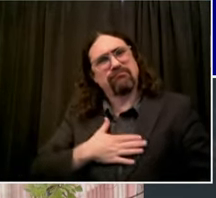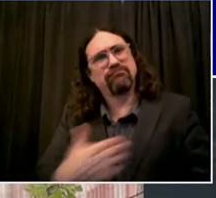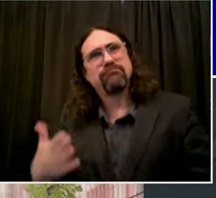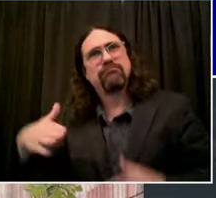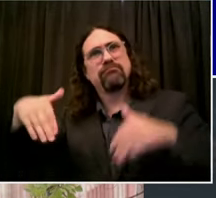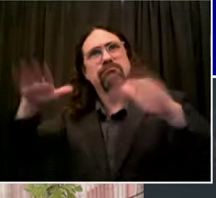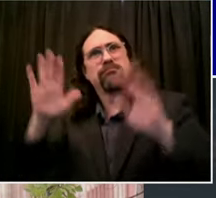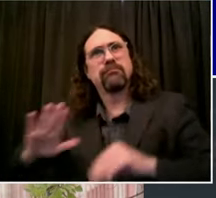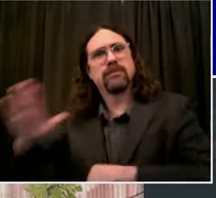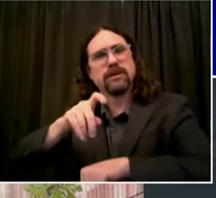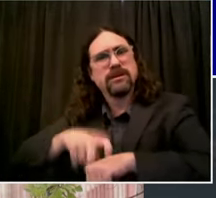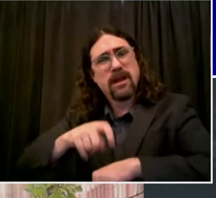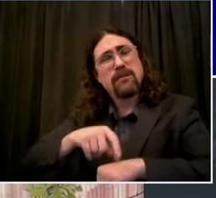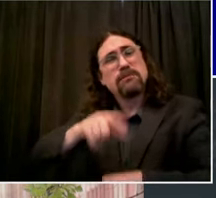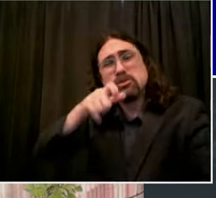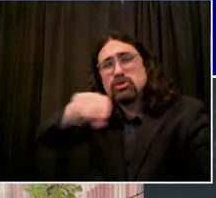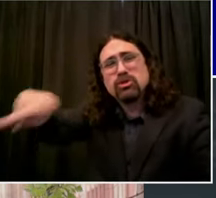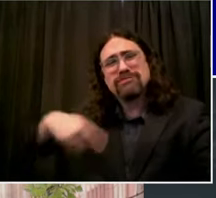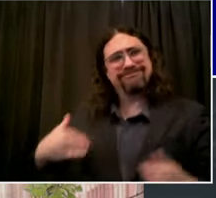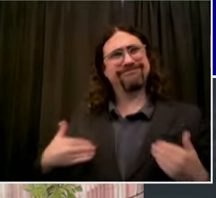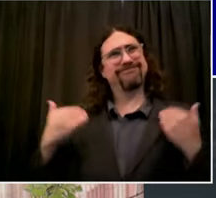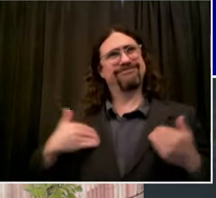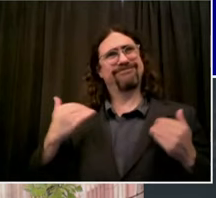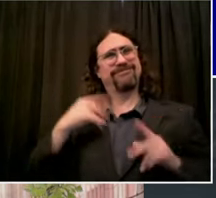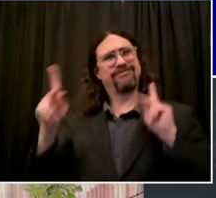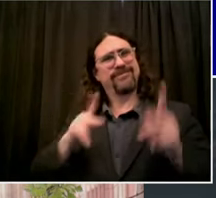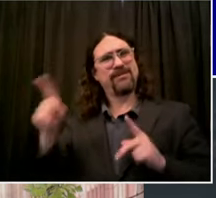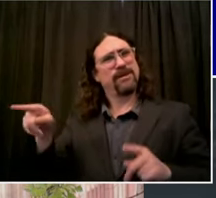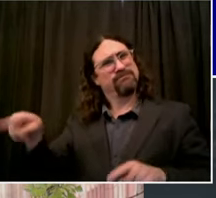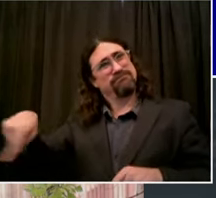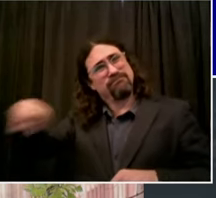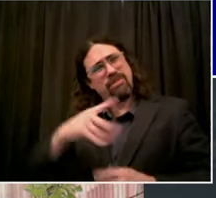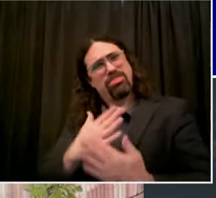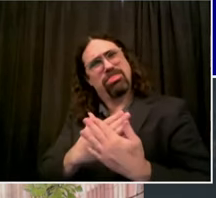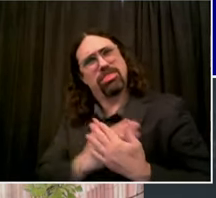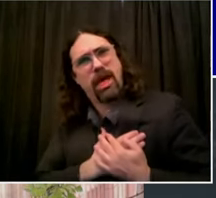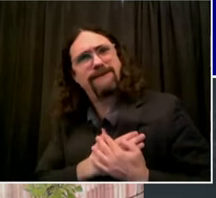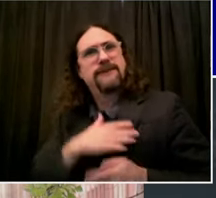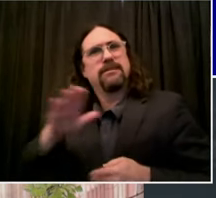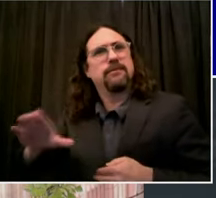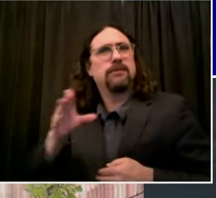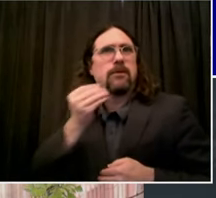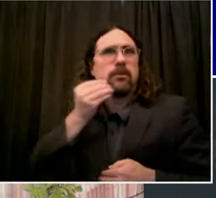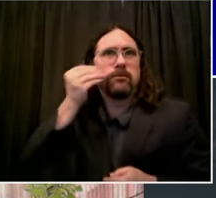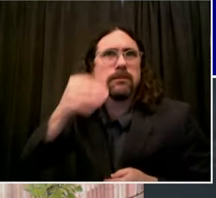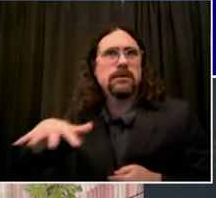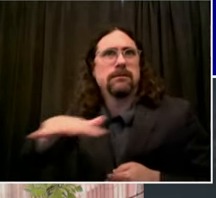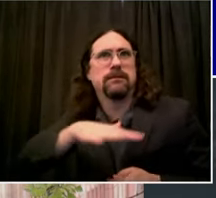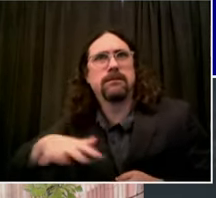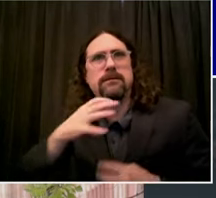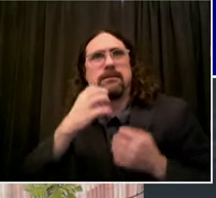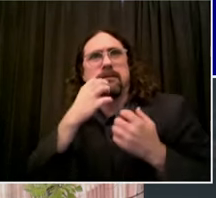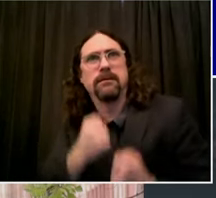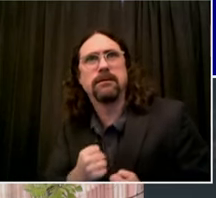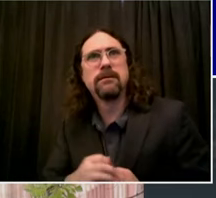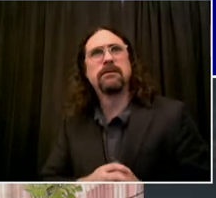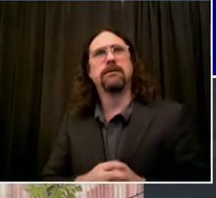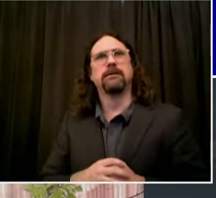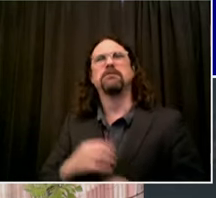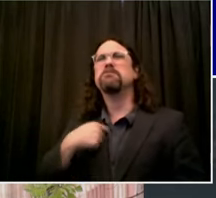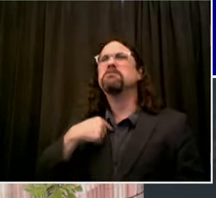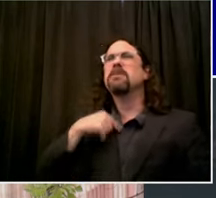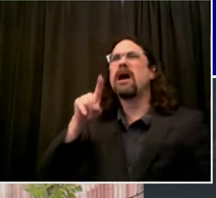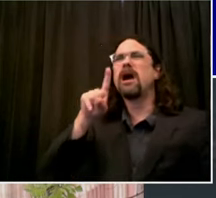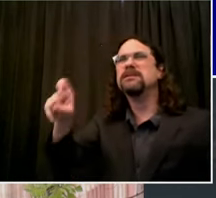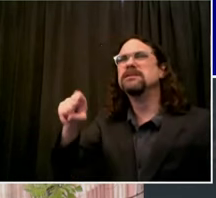something positive. So I said, well, Borough President, what organization are they with? Who organized? He said, let me find out.